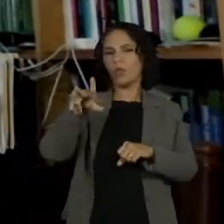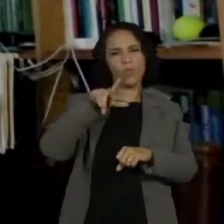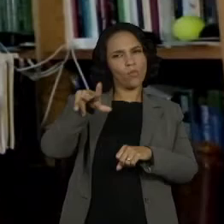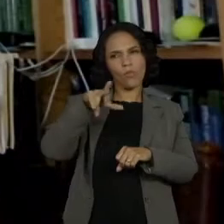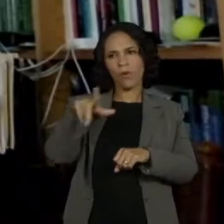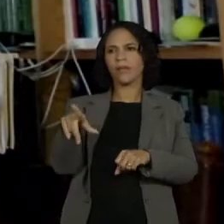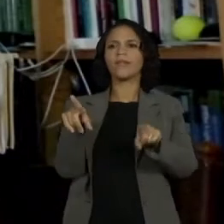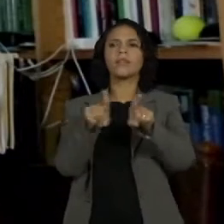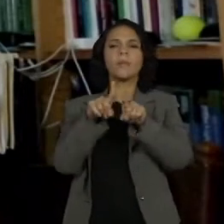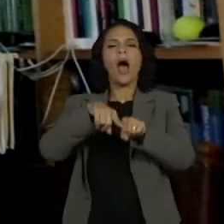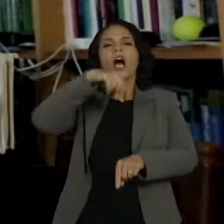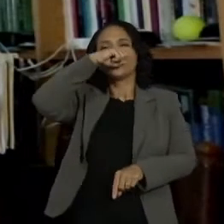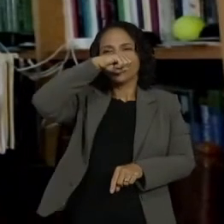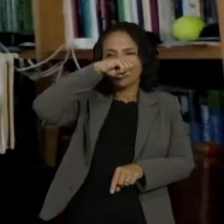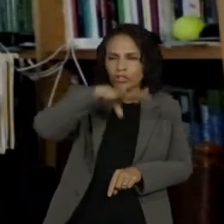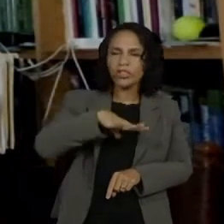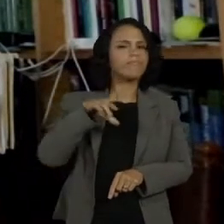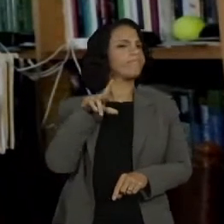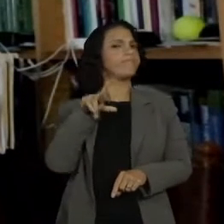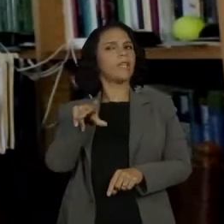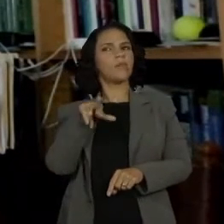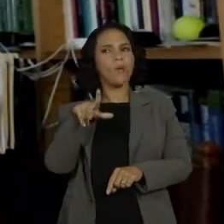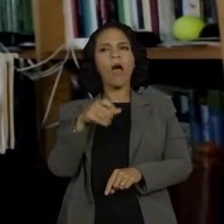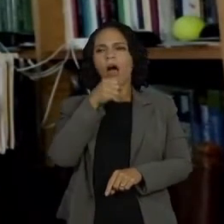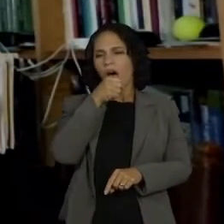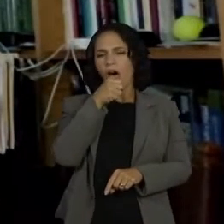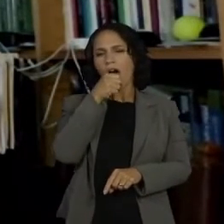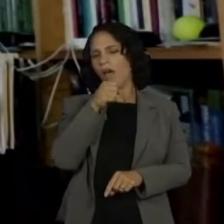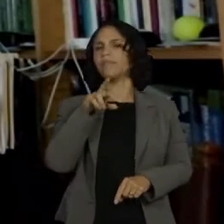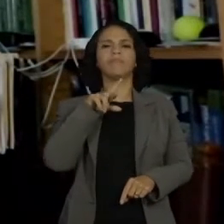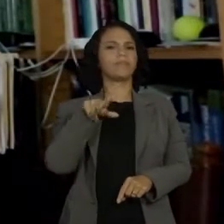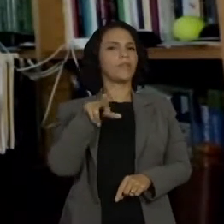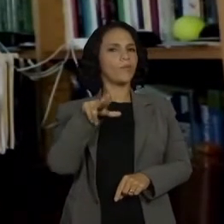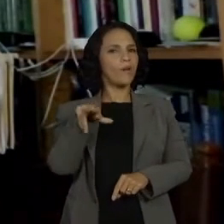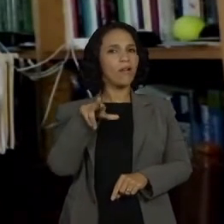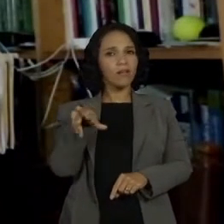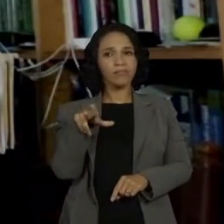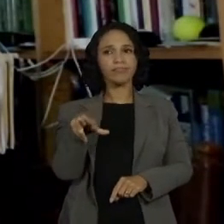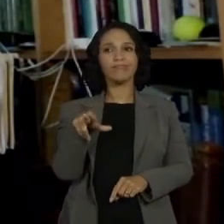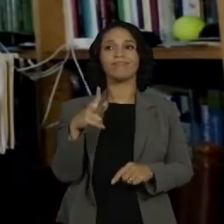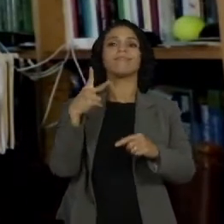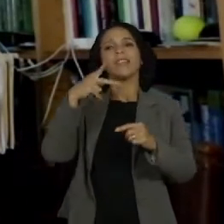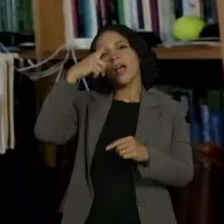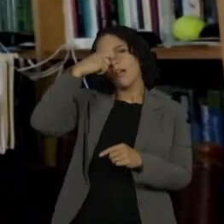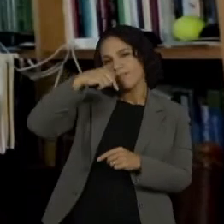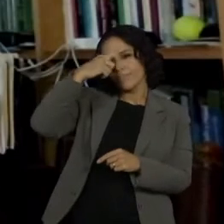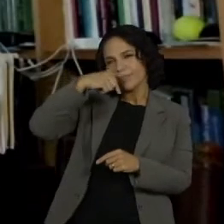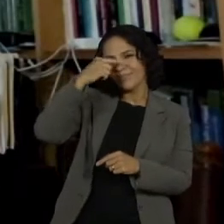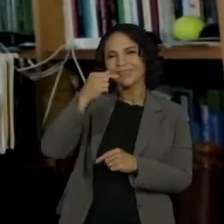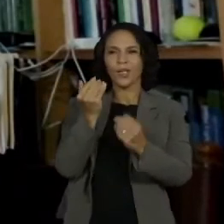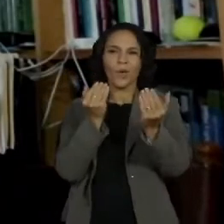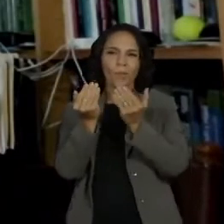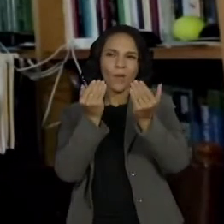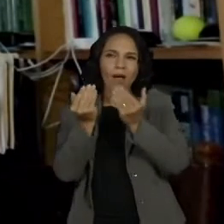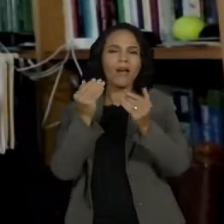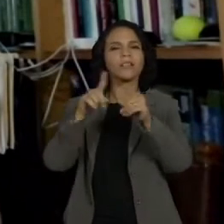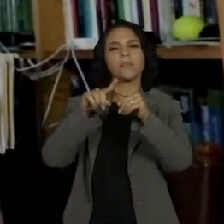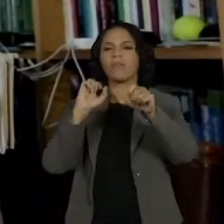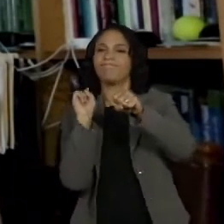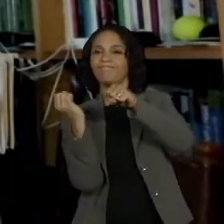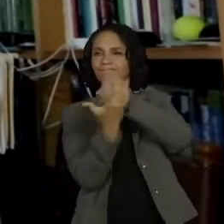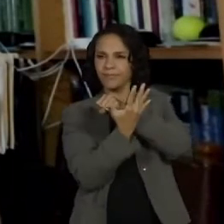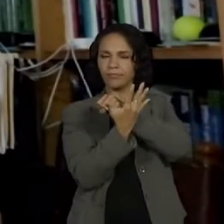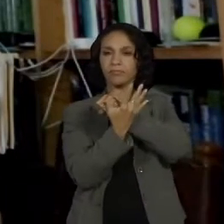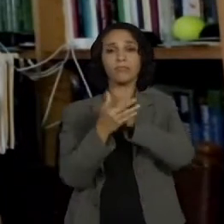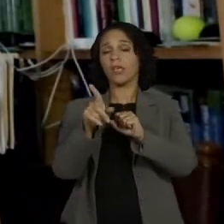a sneeze or a cough or a song, the way influenza does, the way COVID-19's virus does. So